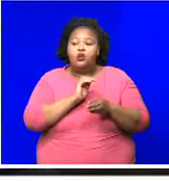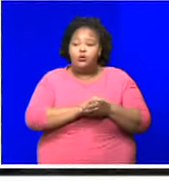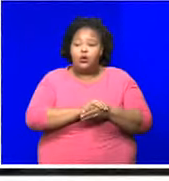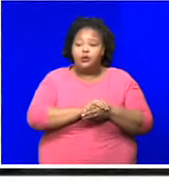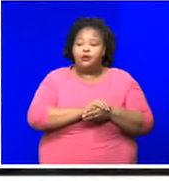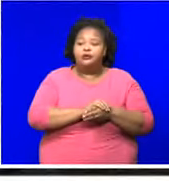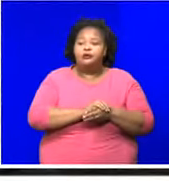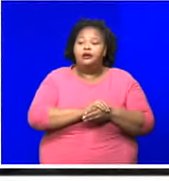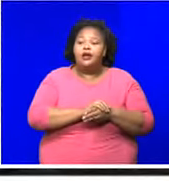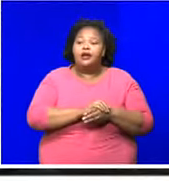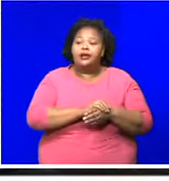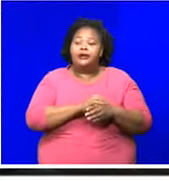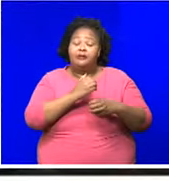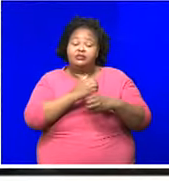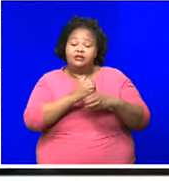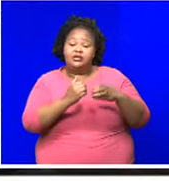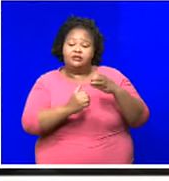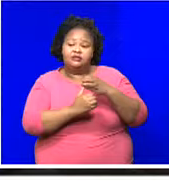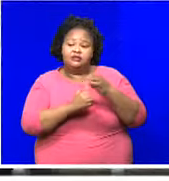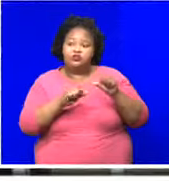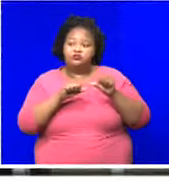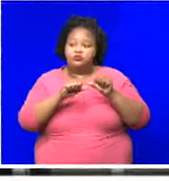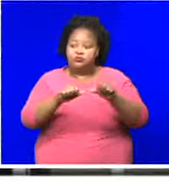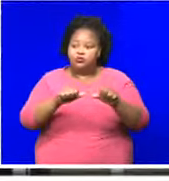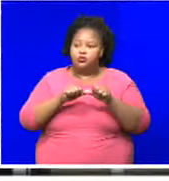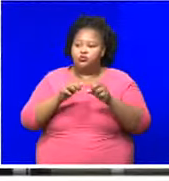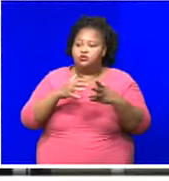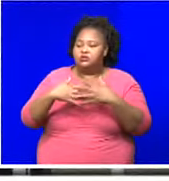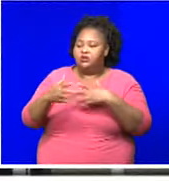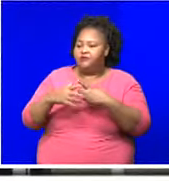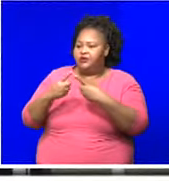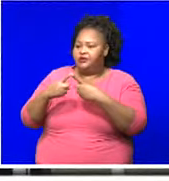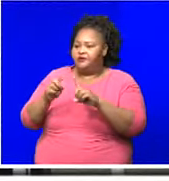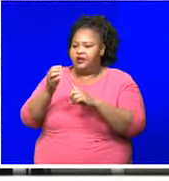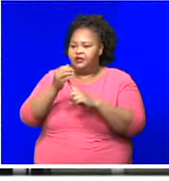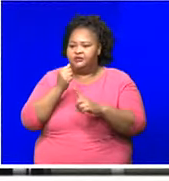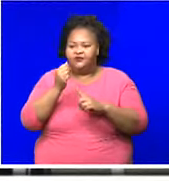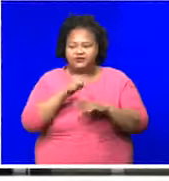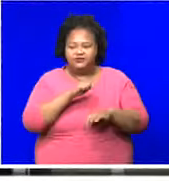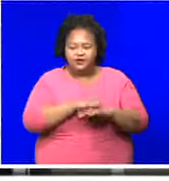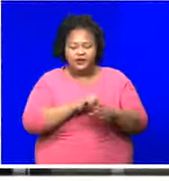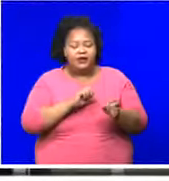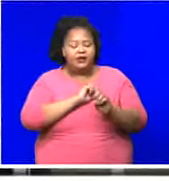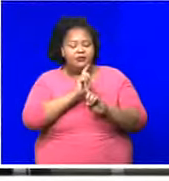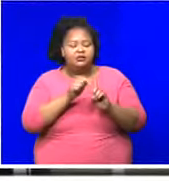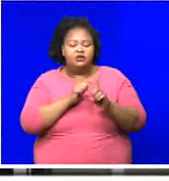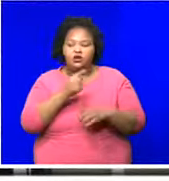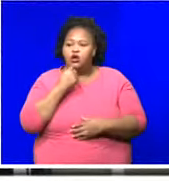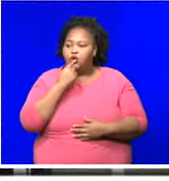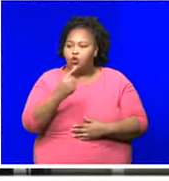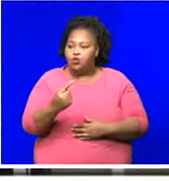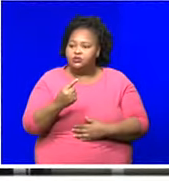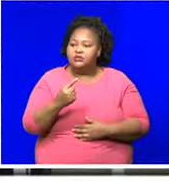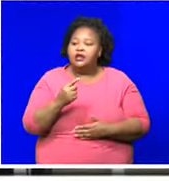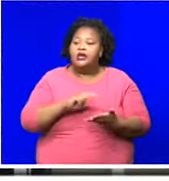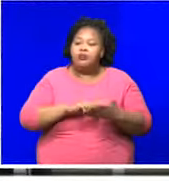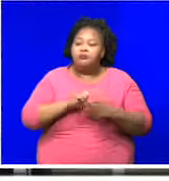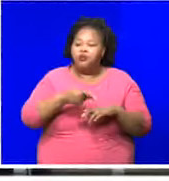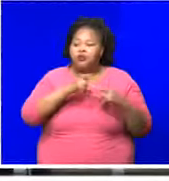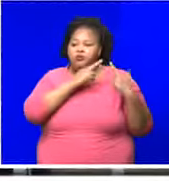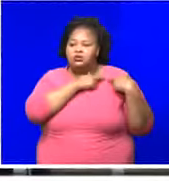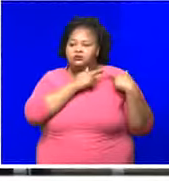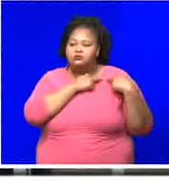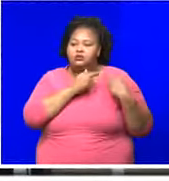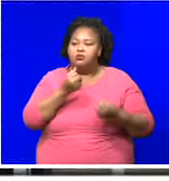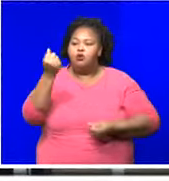achieving what we want to do as an organization. Vilani says the tractor hire program has been strengthened as owners will be paid within